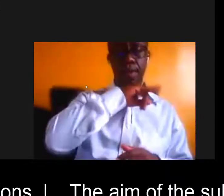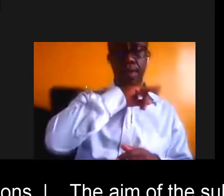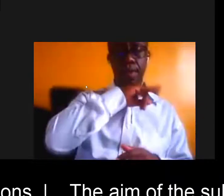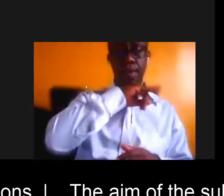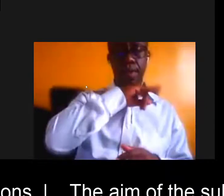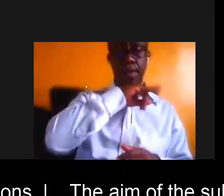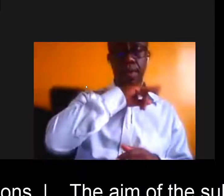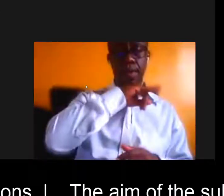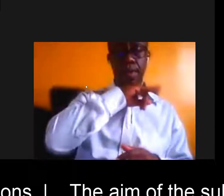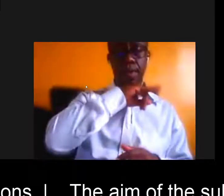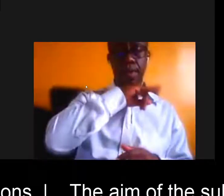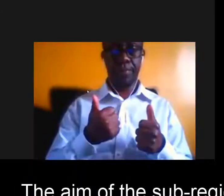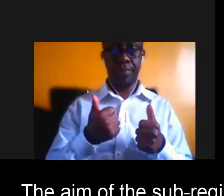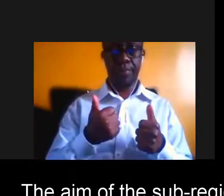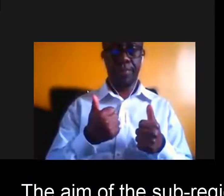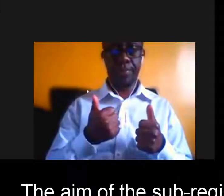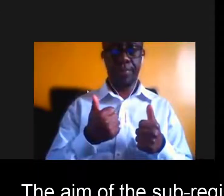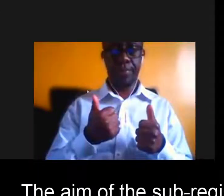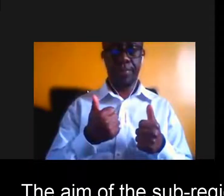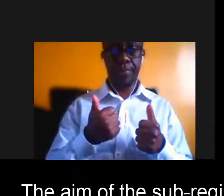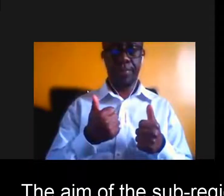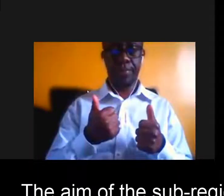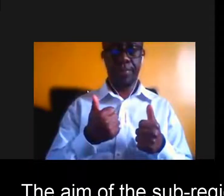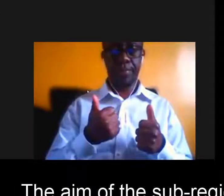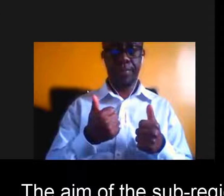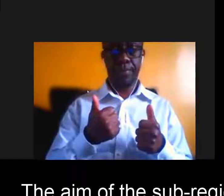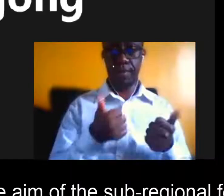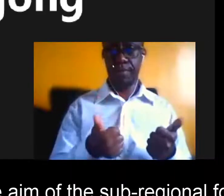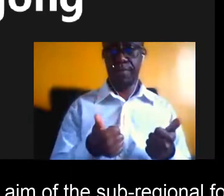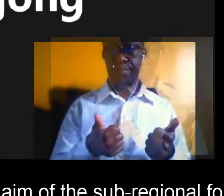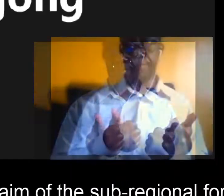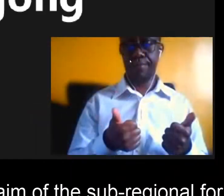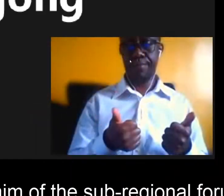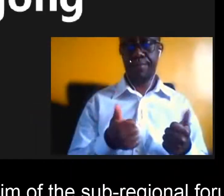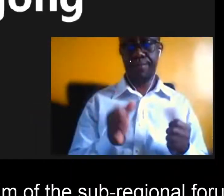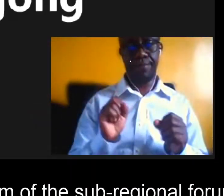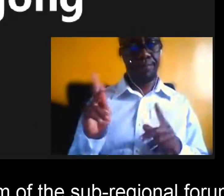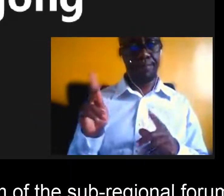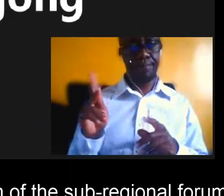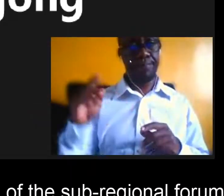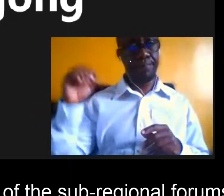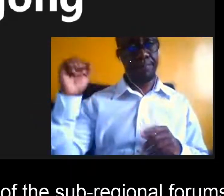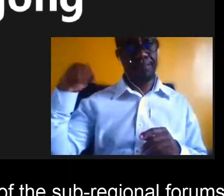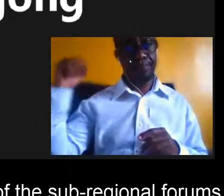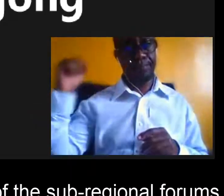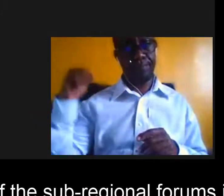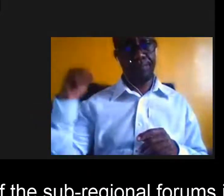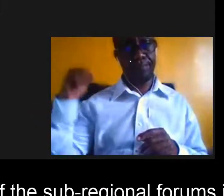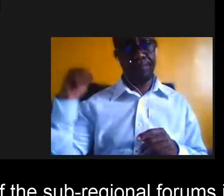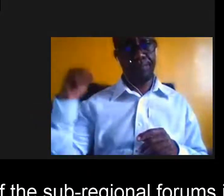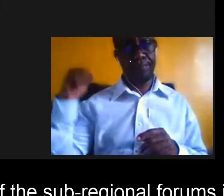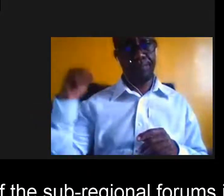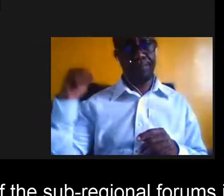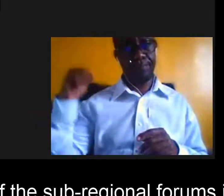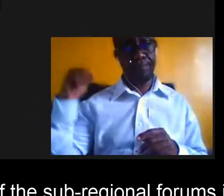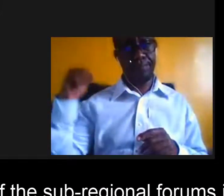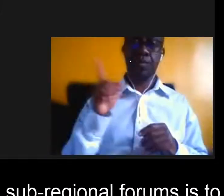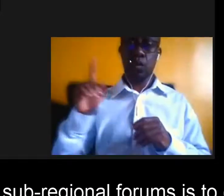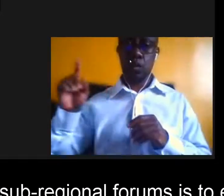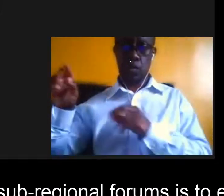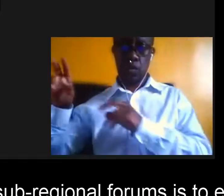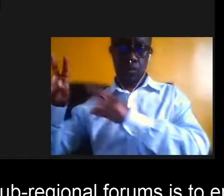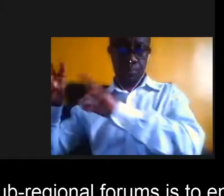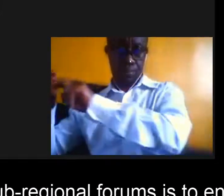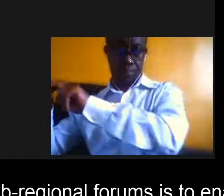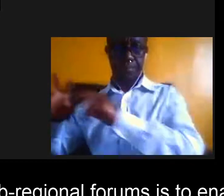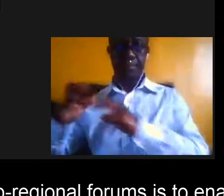in responding to COVID-19, if that's okay. Yes. Okay. As you are looking for that, Uganda,